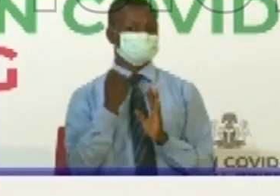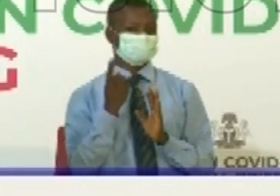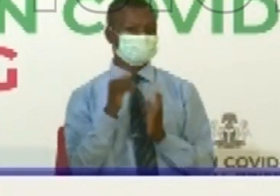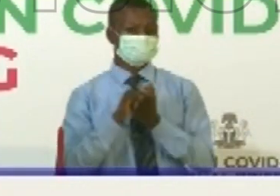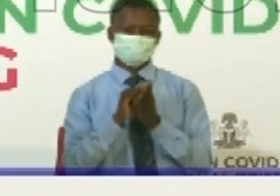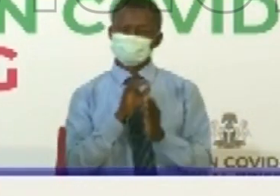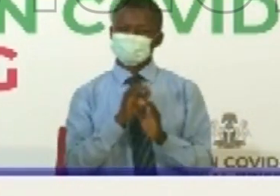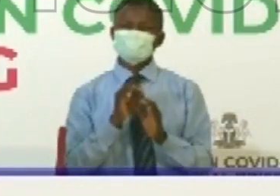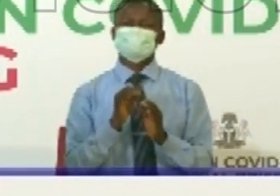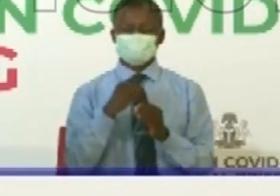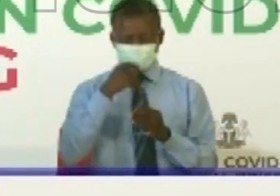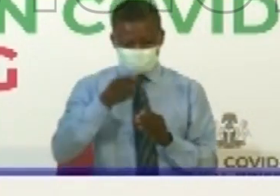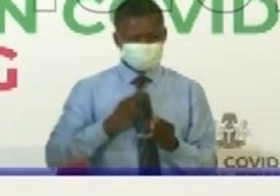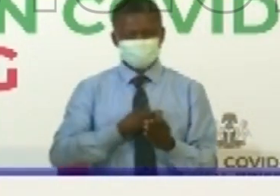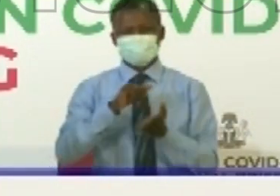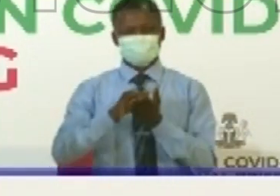vaccine, and